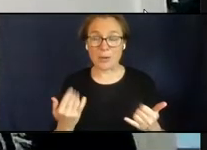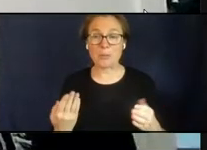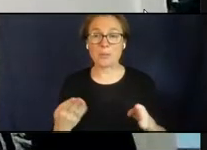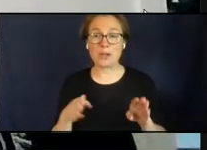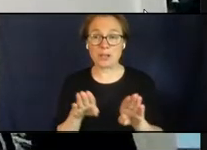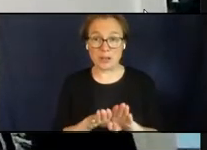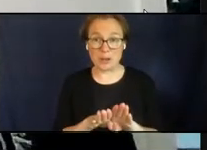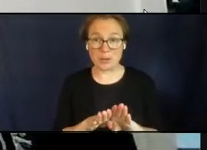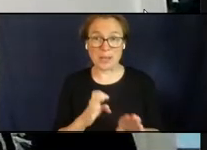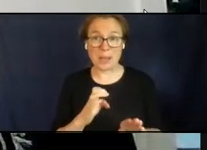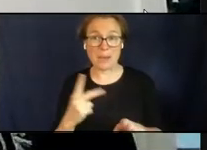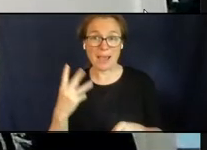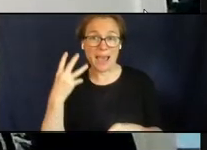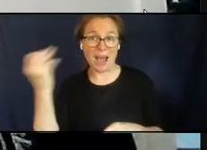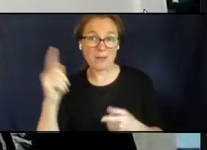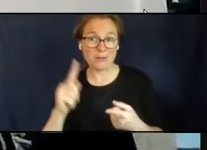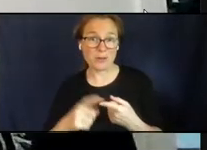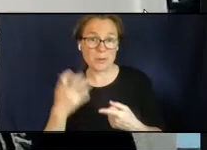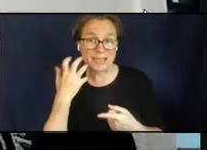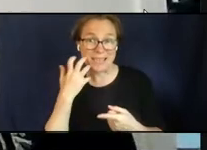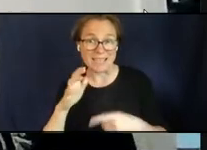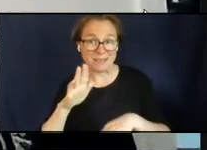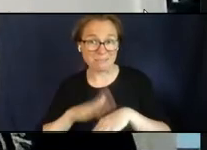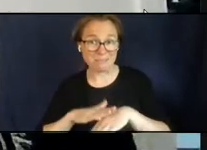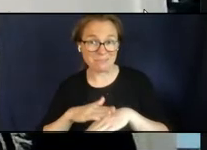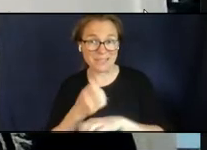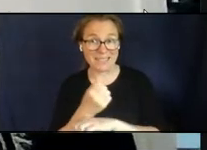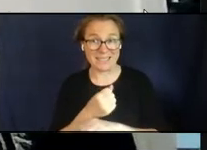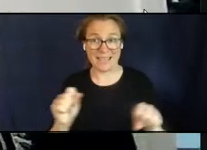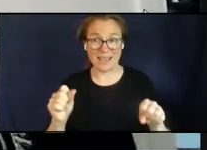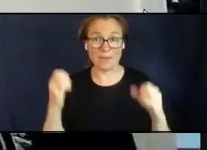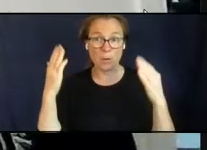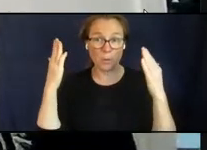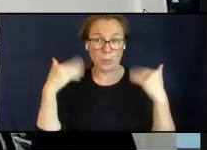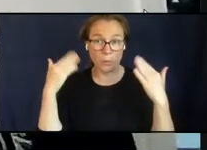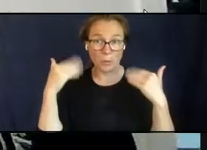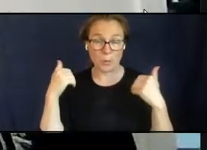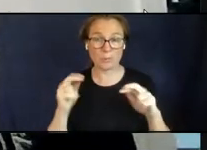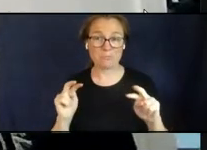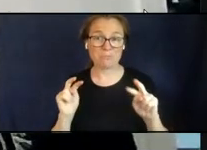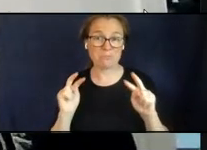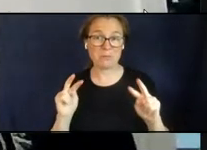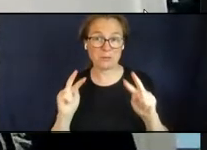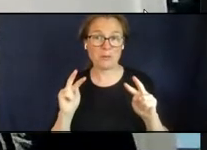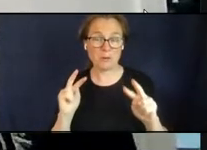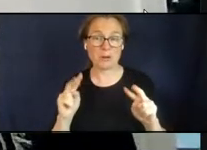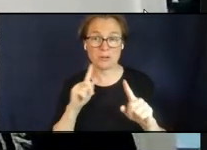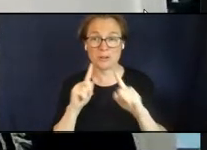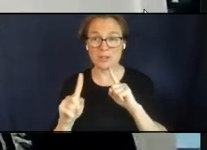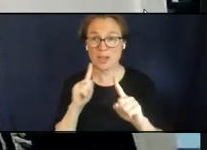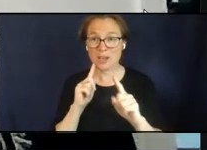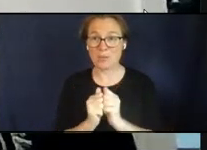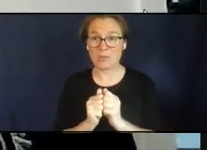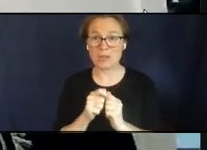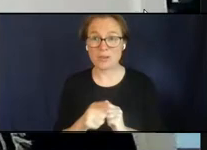be well, be safe, and I look forward to speaking with you again really, really soon.